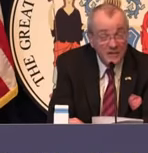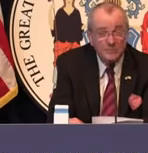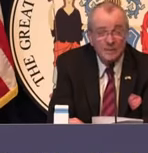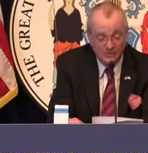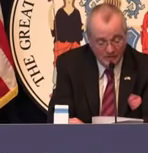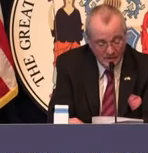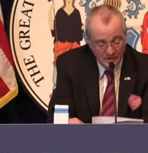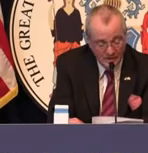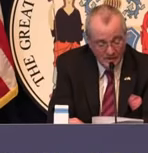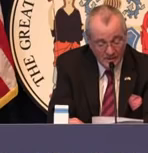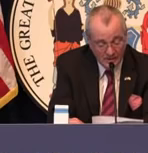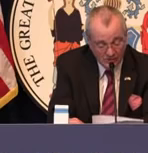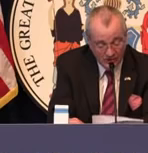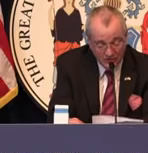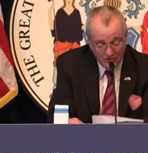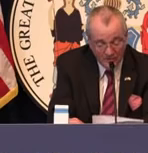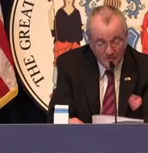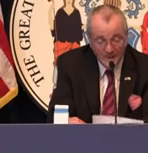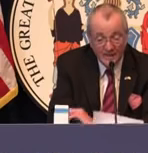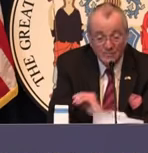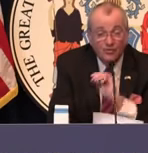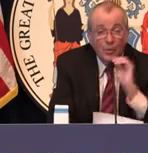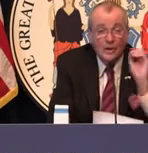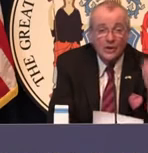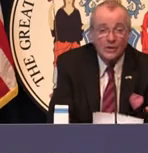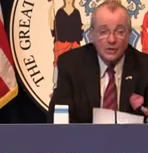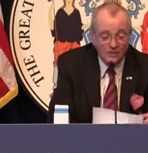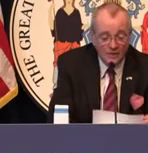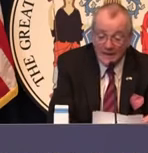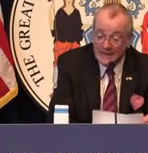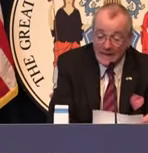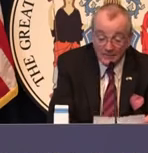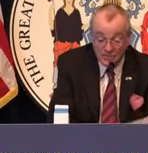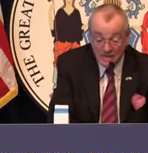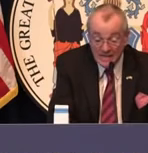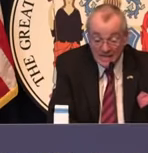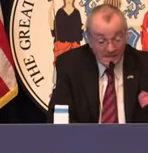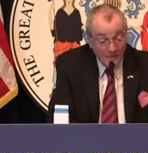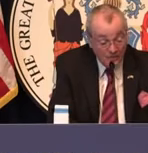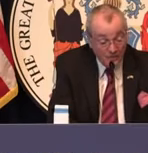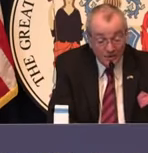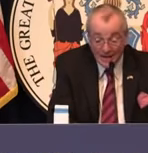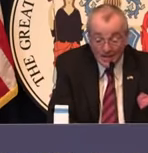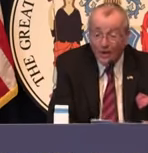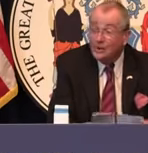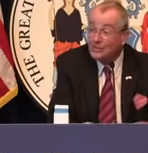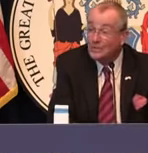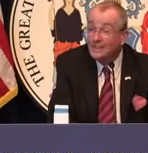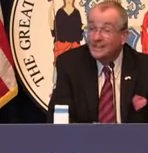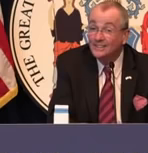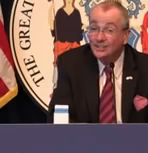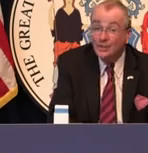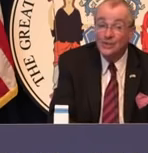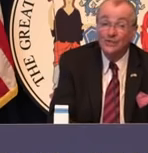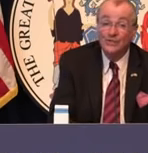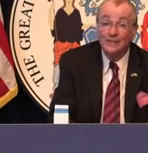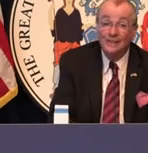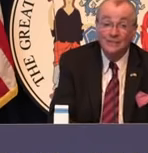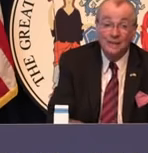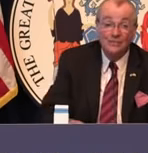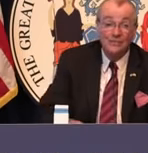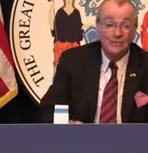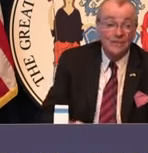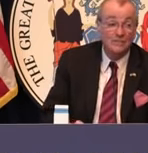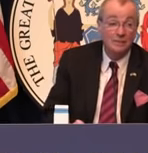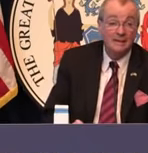and their families deserve. Before we go to the overnight, I have to say it took a lot of courage to do this